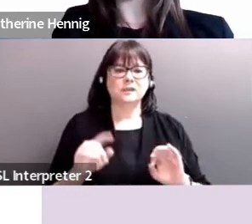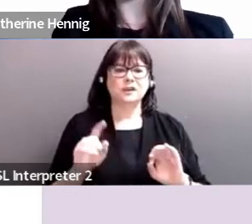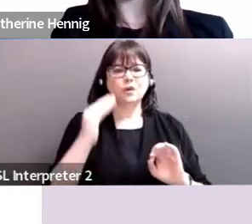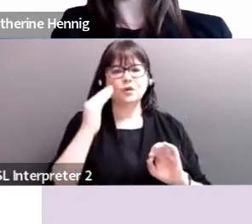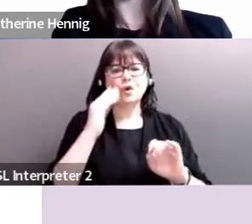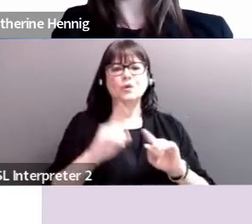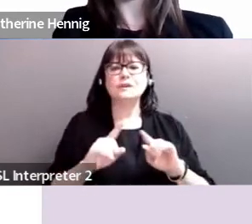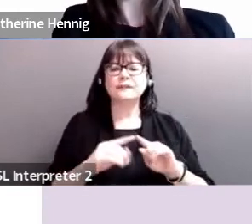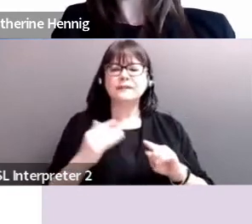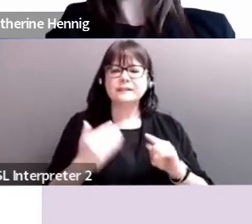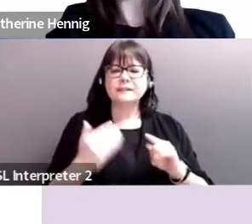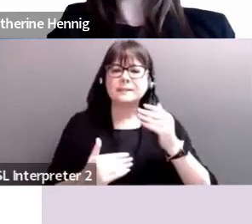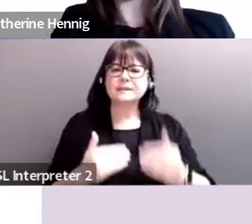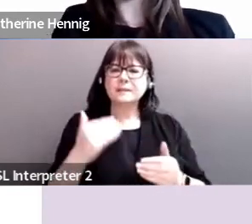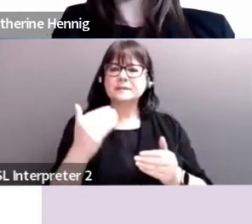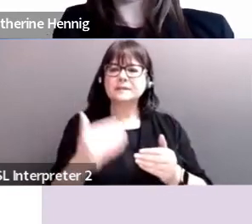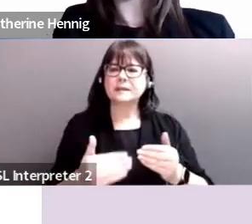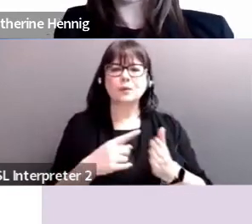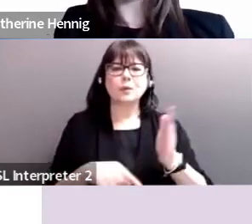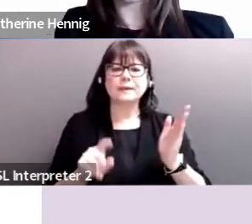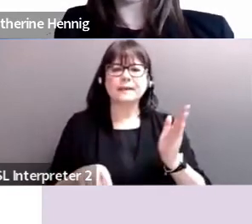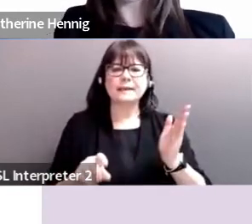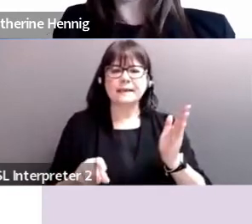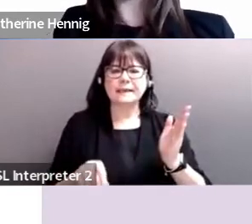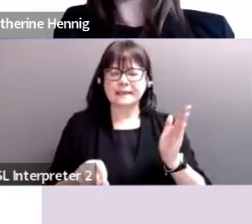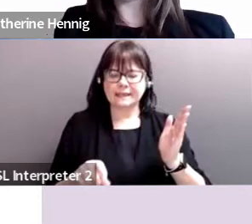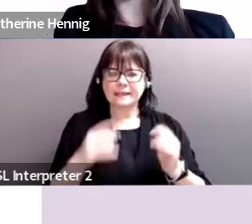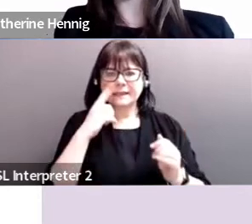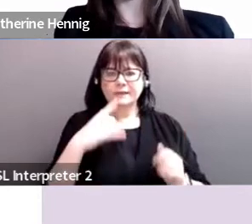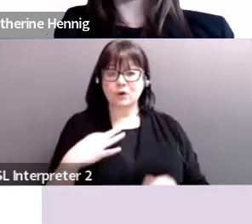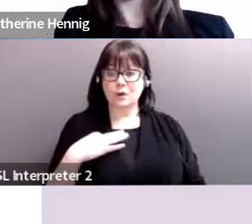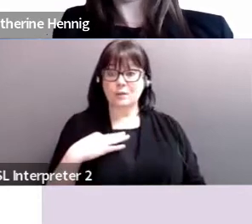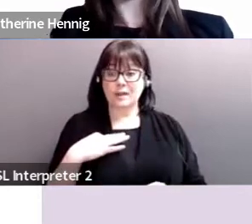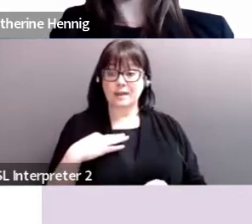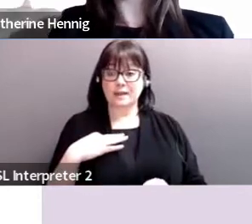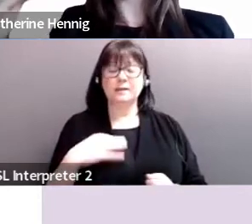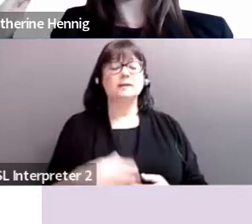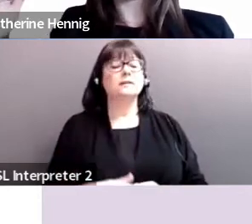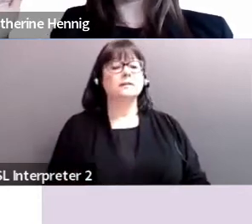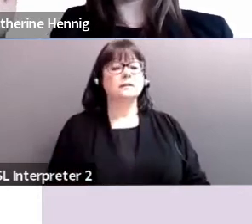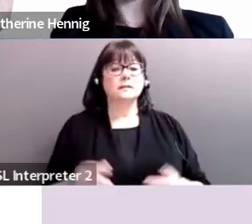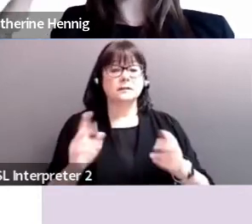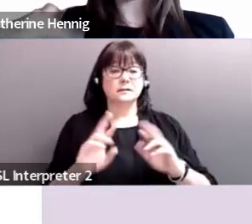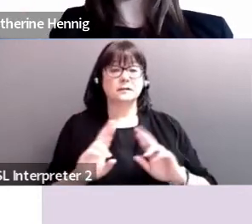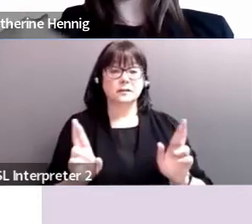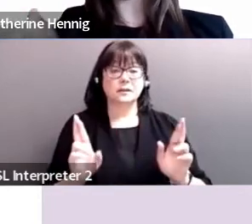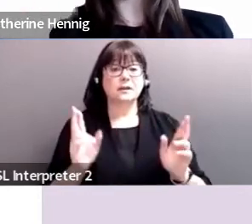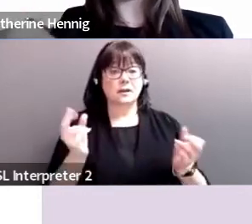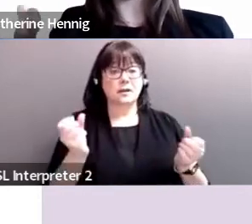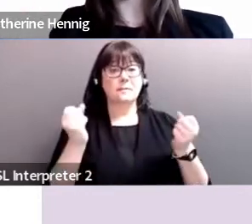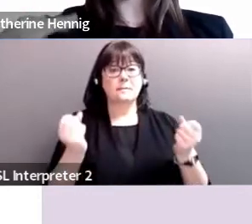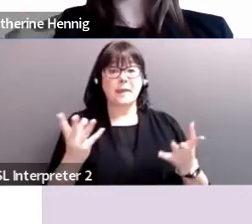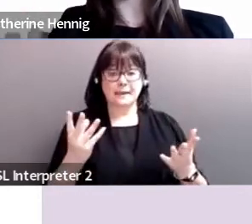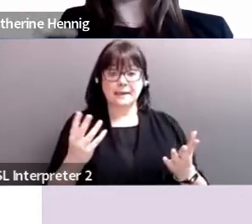to submit your application so you can prepare this ahead of time. A tip from us is a lot of applications require some of the bare